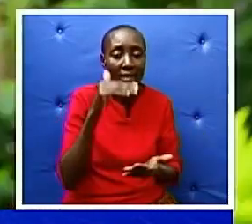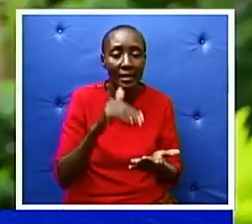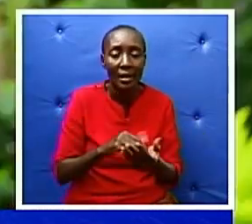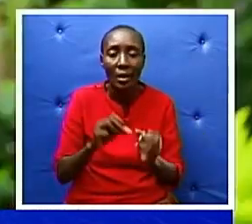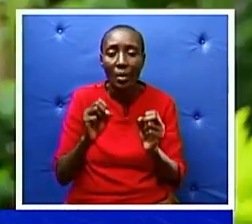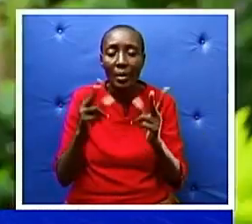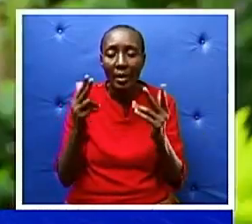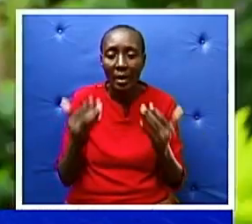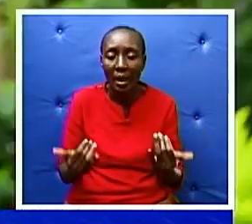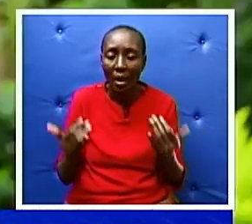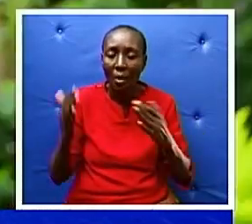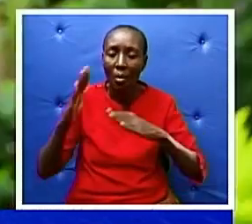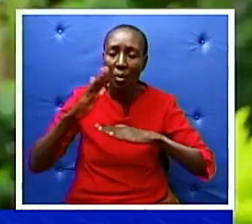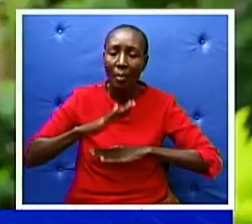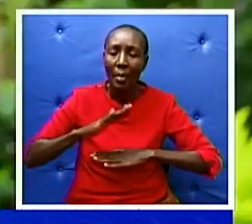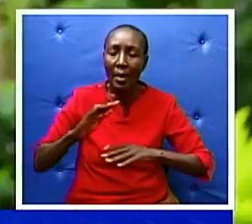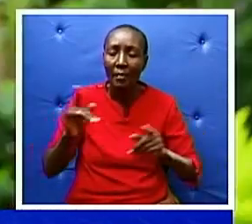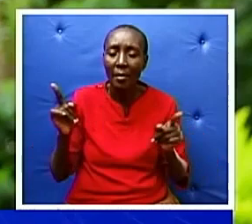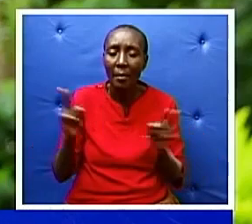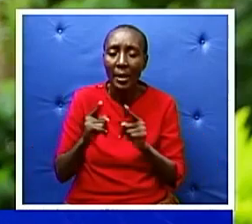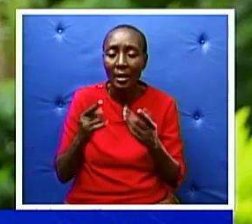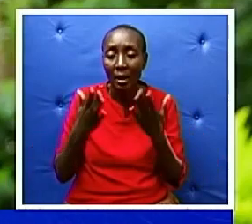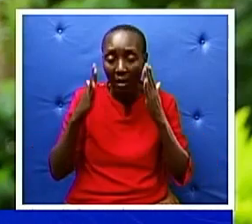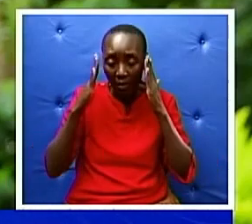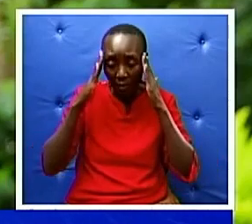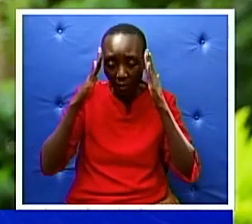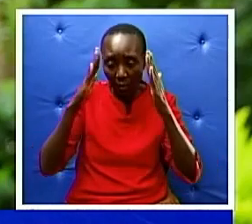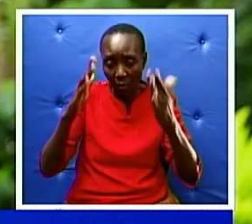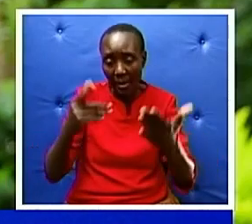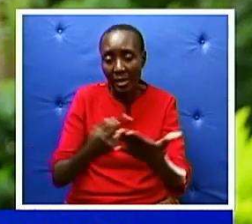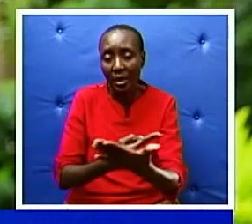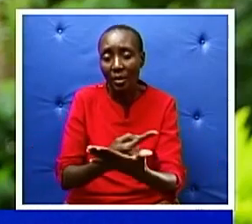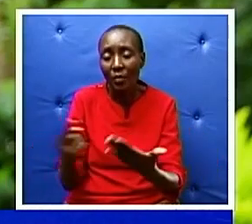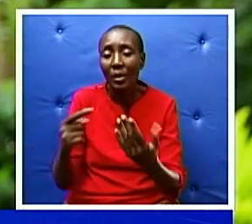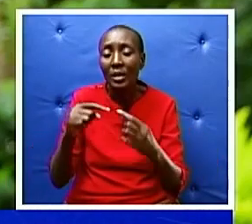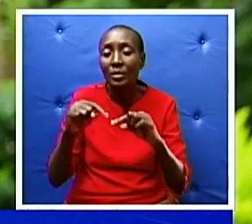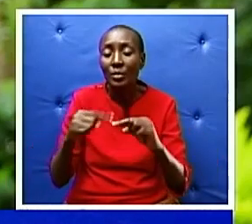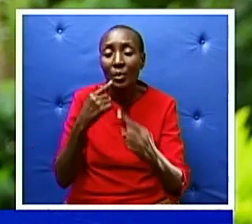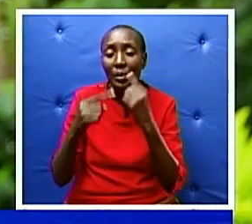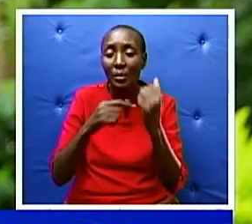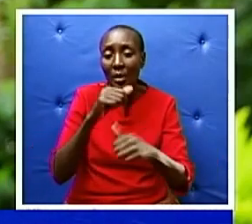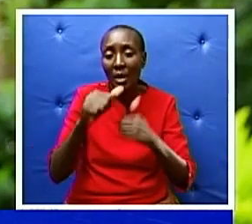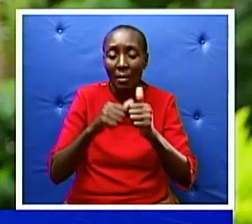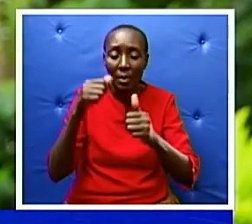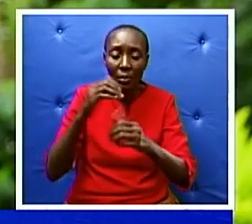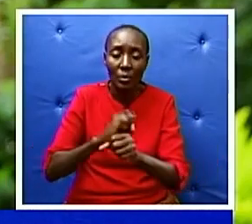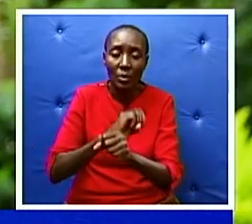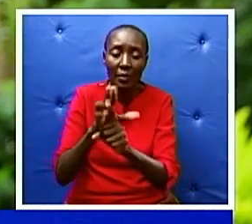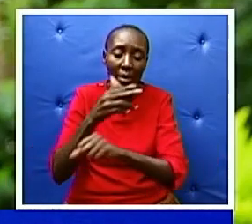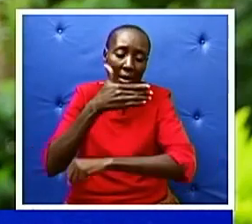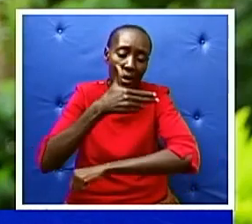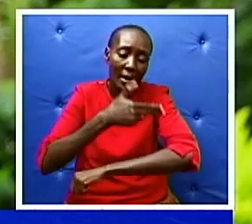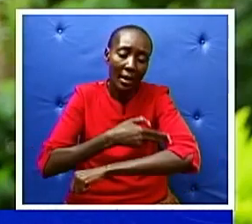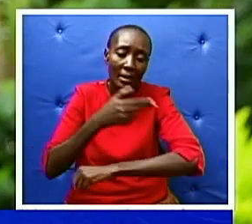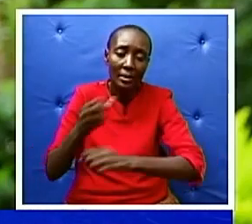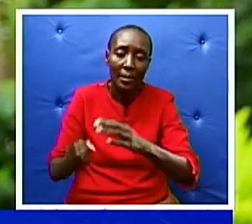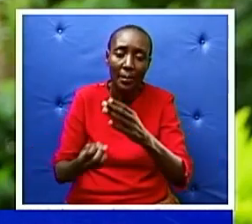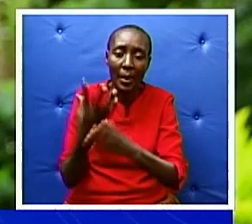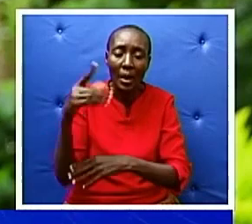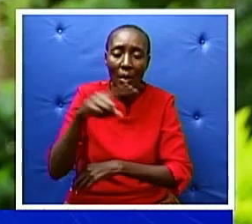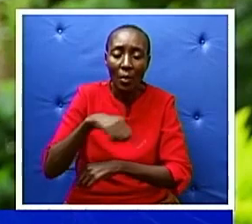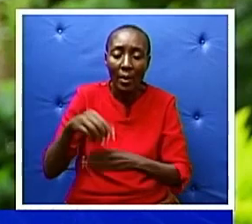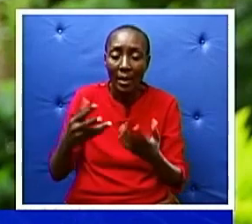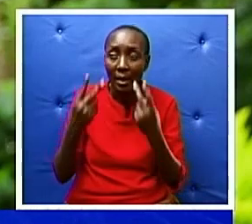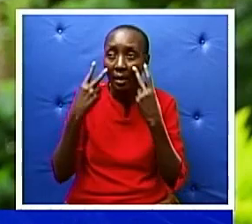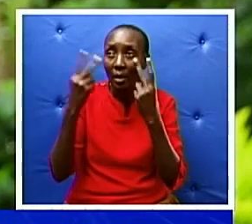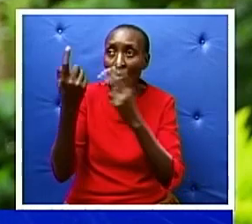are taking a short break here on the Weekend Focus, and as even we're talking about the COVID-19 vaccine rollout, we here at Look